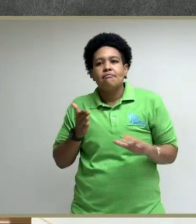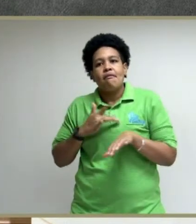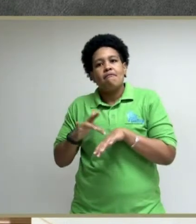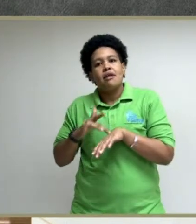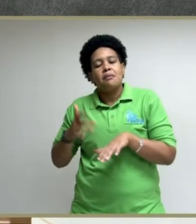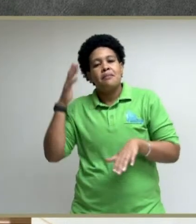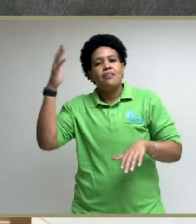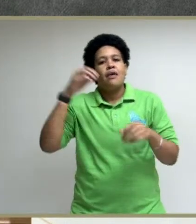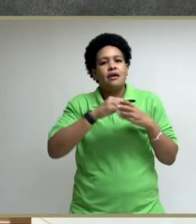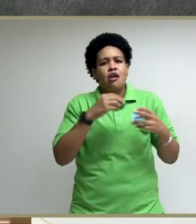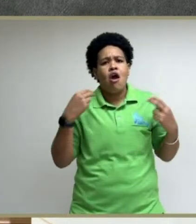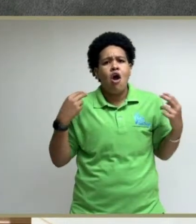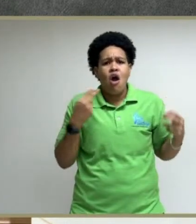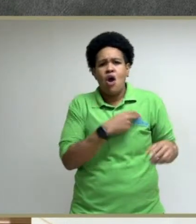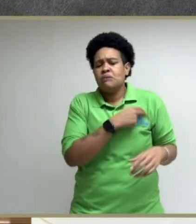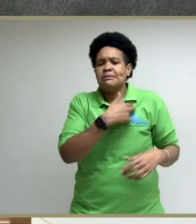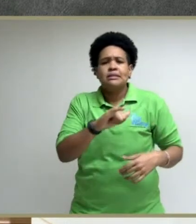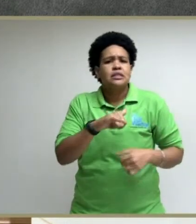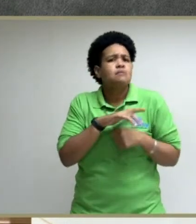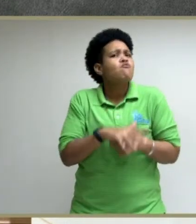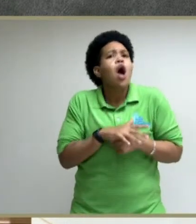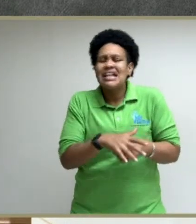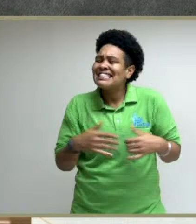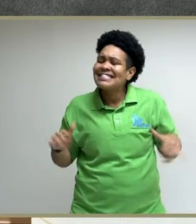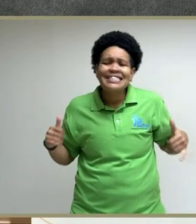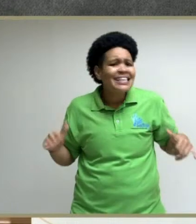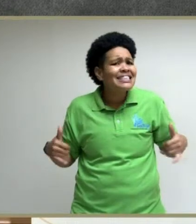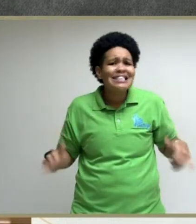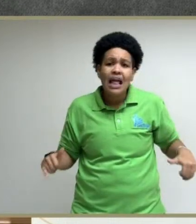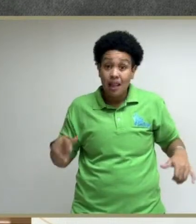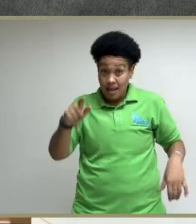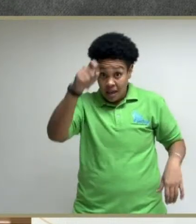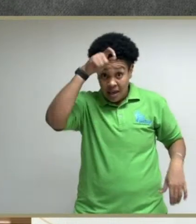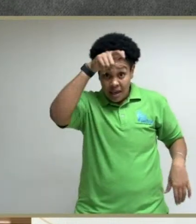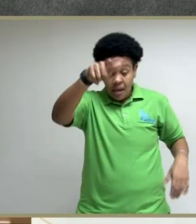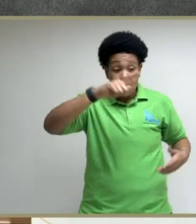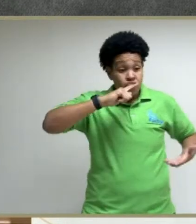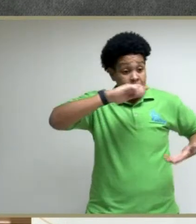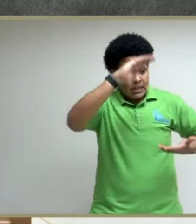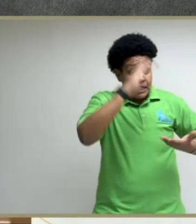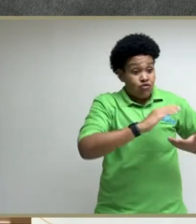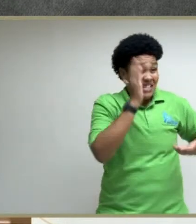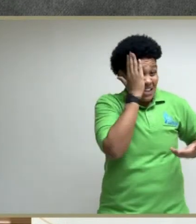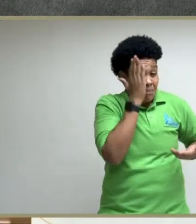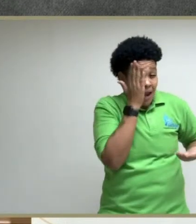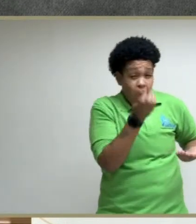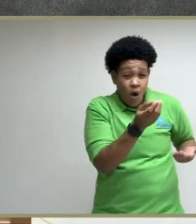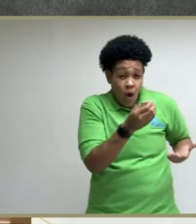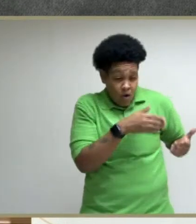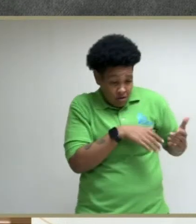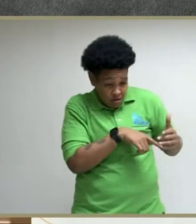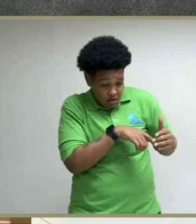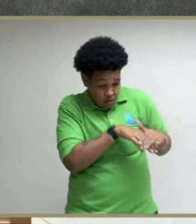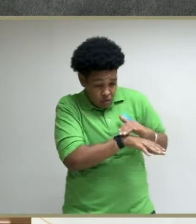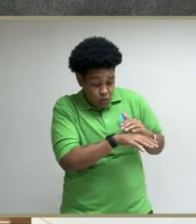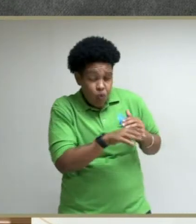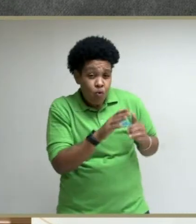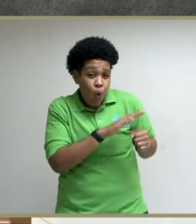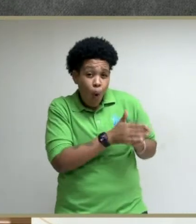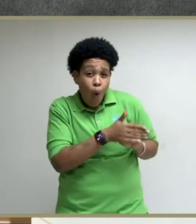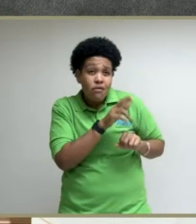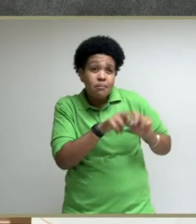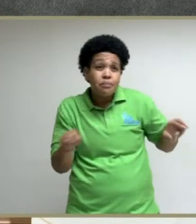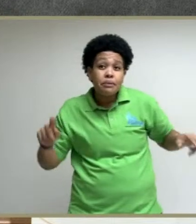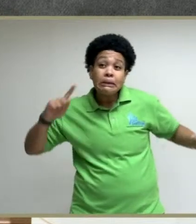hospitals. And it is going to take, we will have to decrease the number of beds occupied by COVID patients